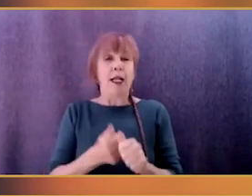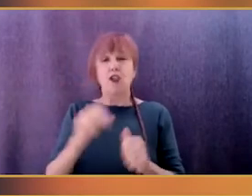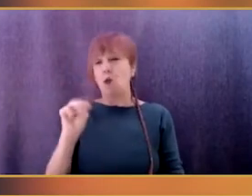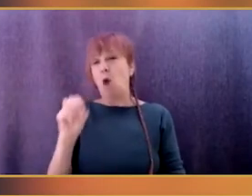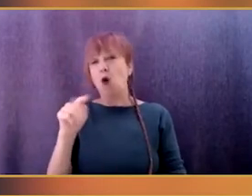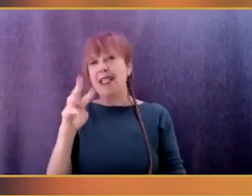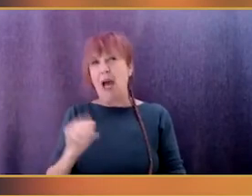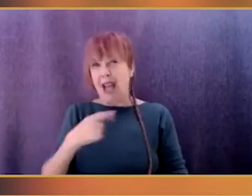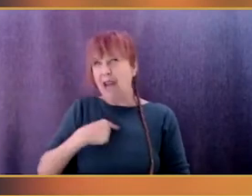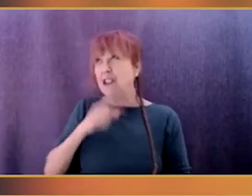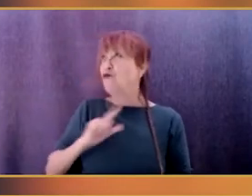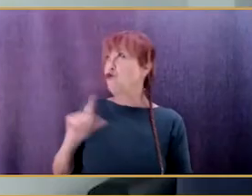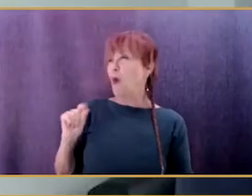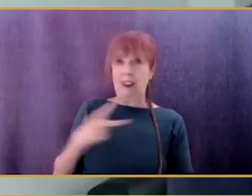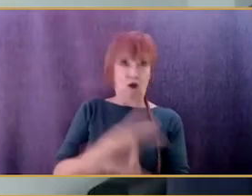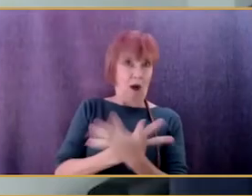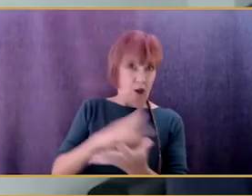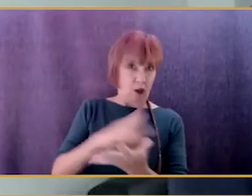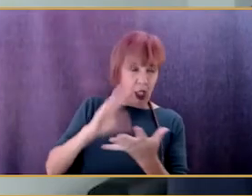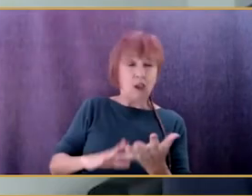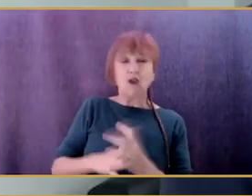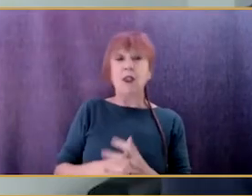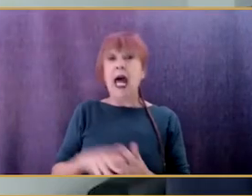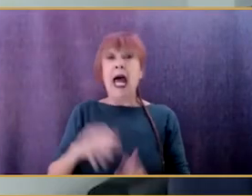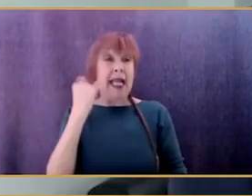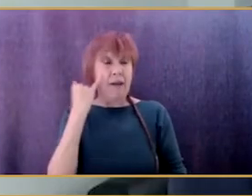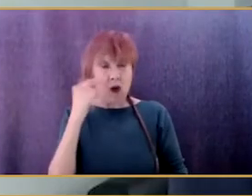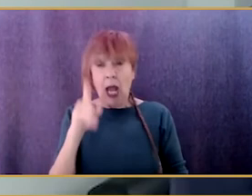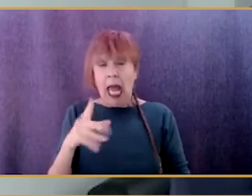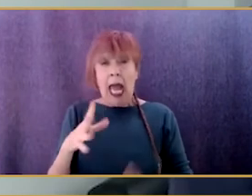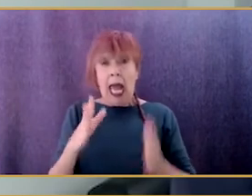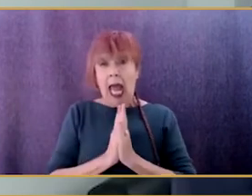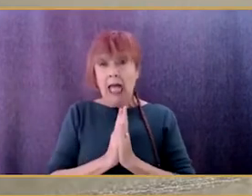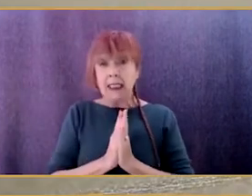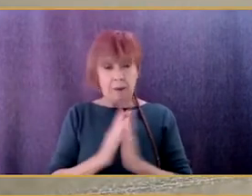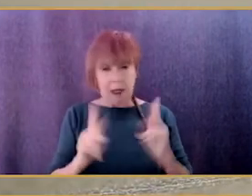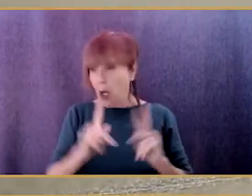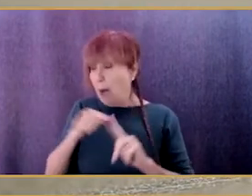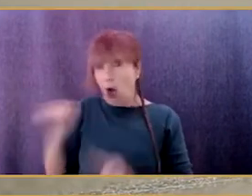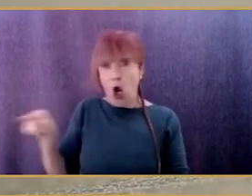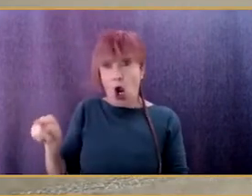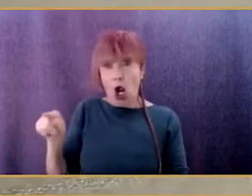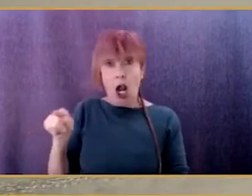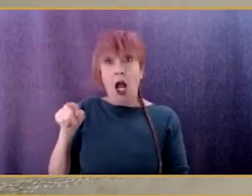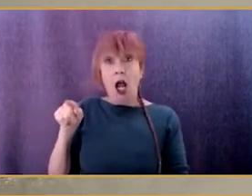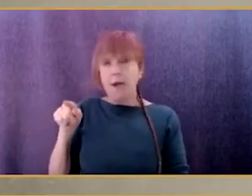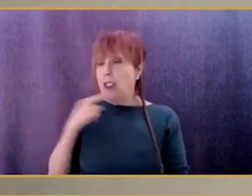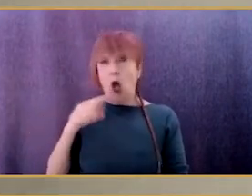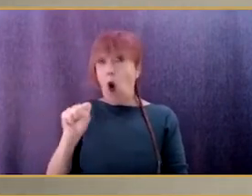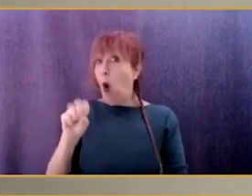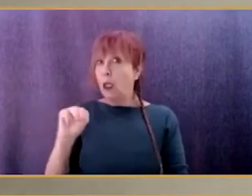already in my twenties I was a graduate student If you asked enough poets of a certain generation It would be on everybody's list She really is a Smith, like a